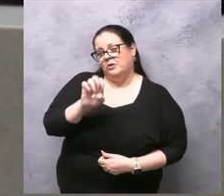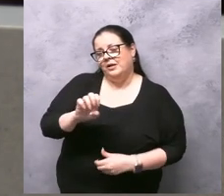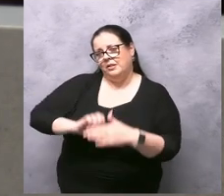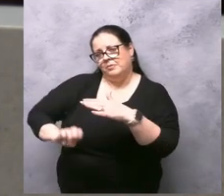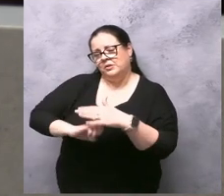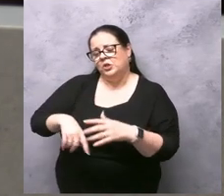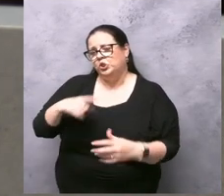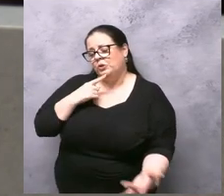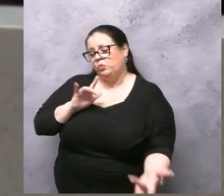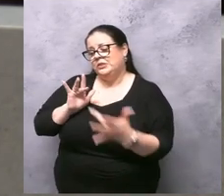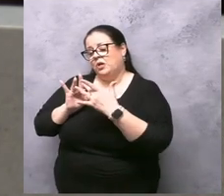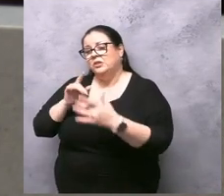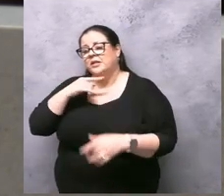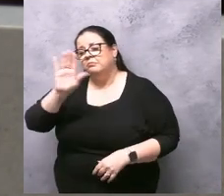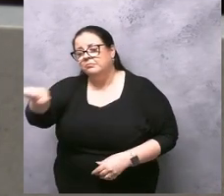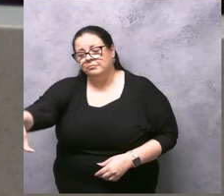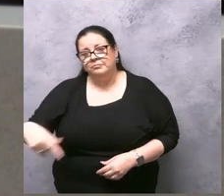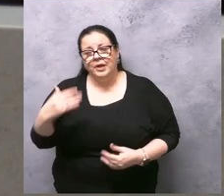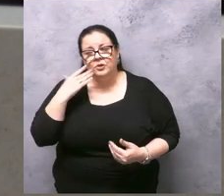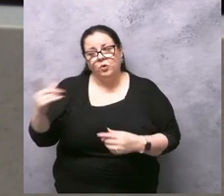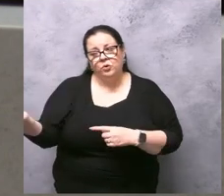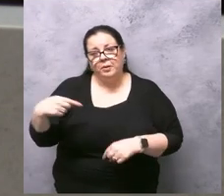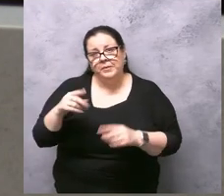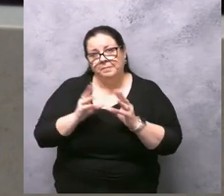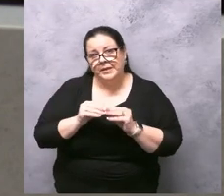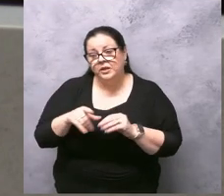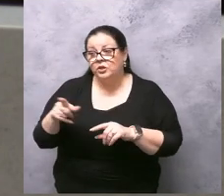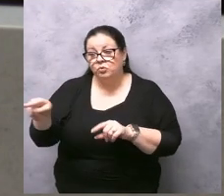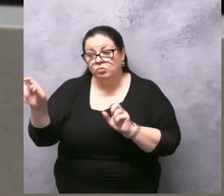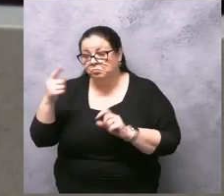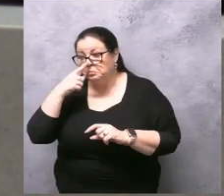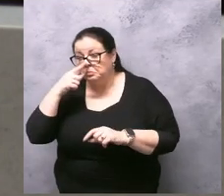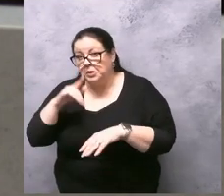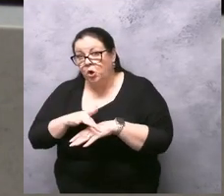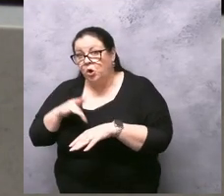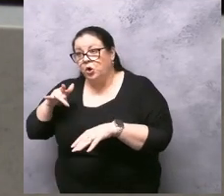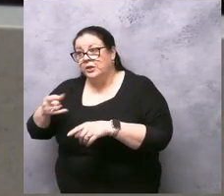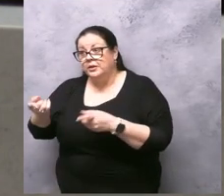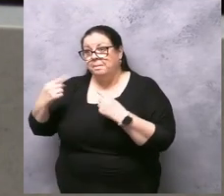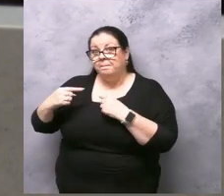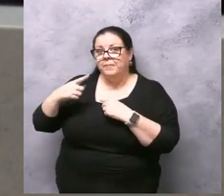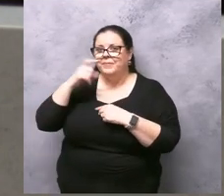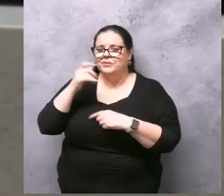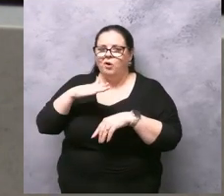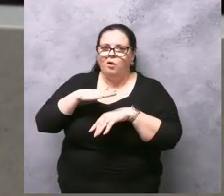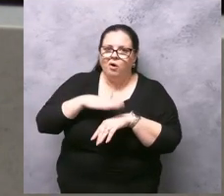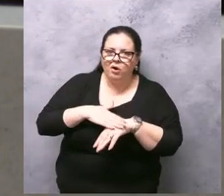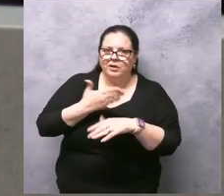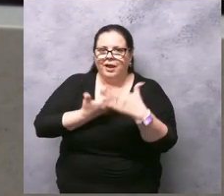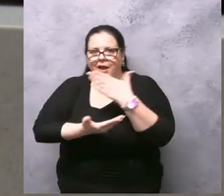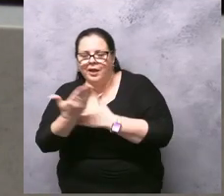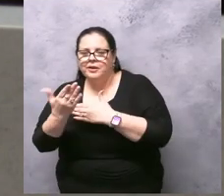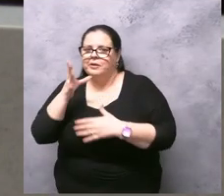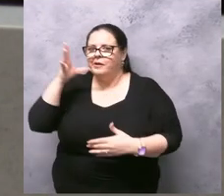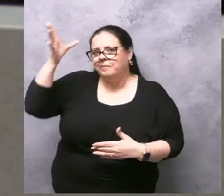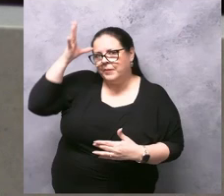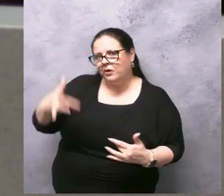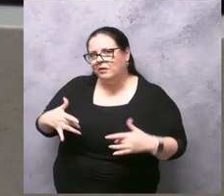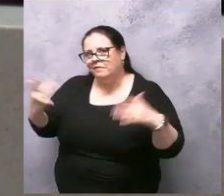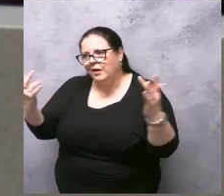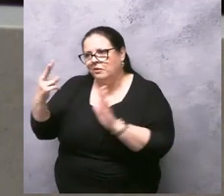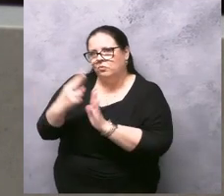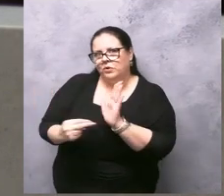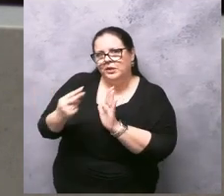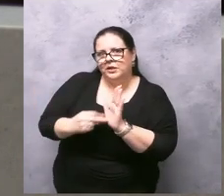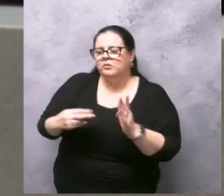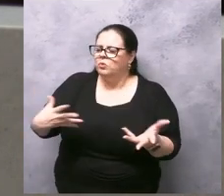look, I know you're meeting at this time, but can you come a little early because we have an on-hand parent event for a reading event on